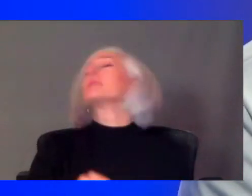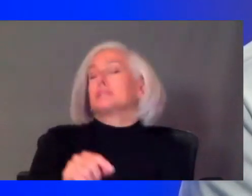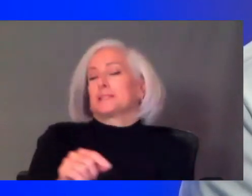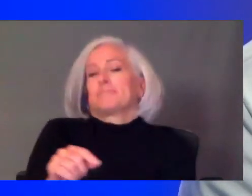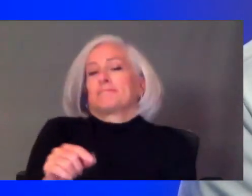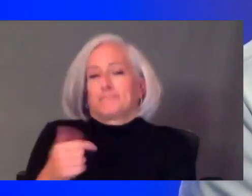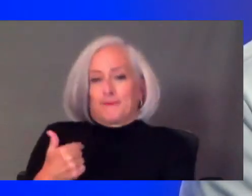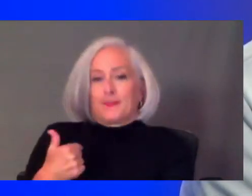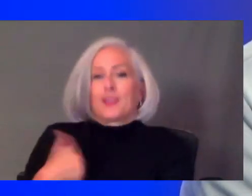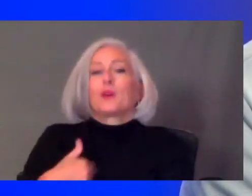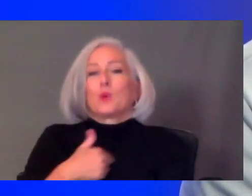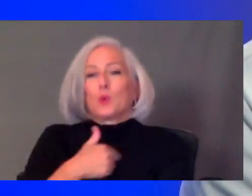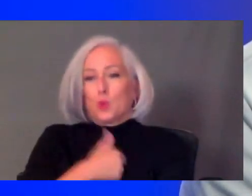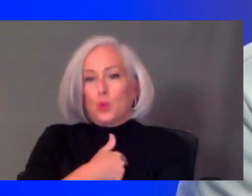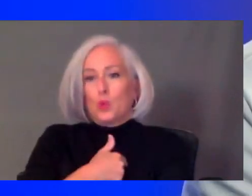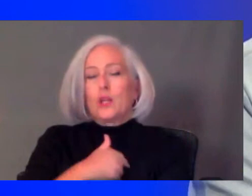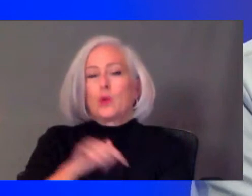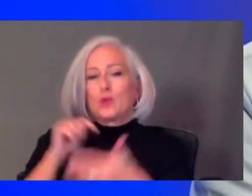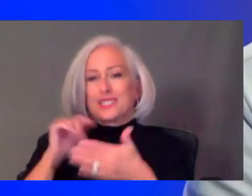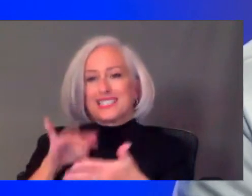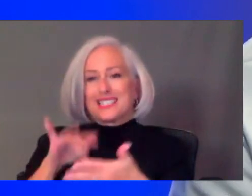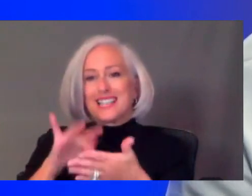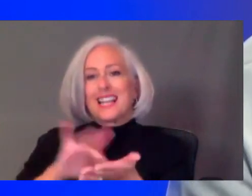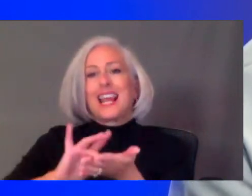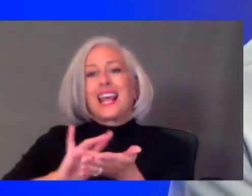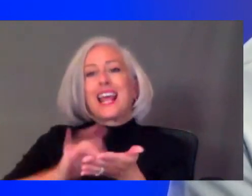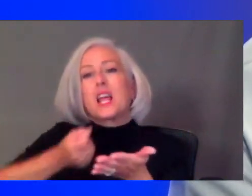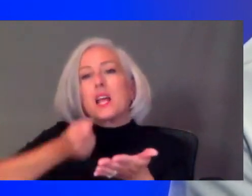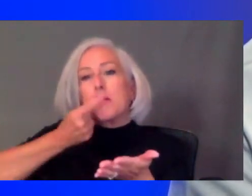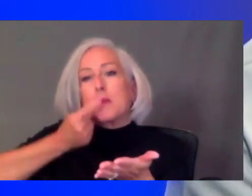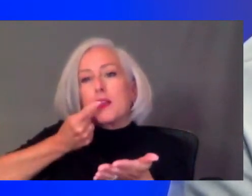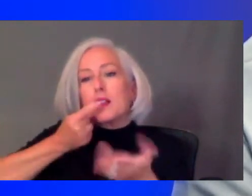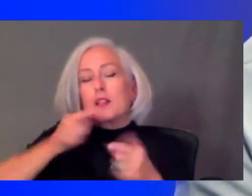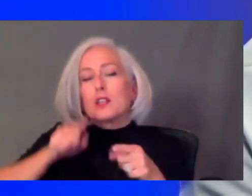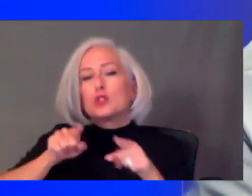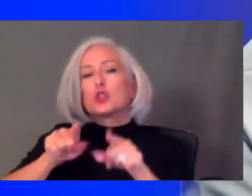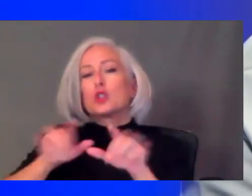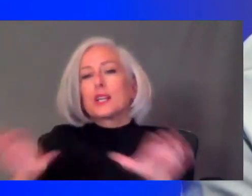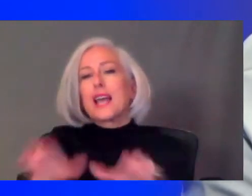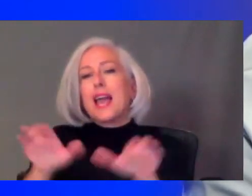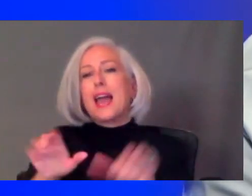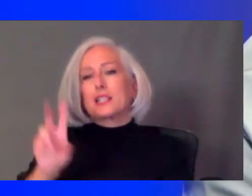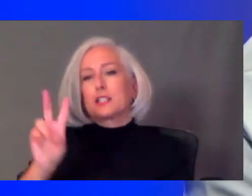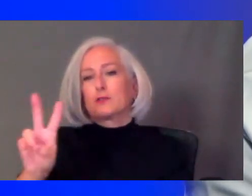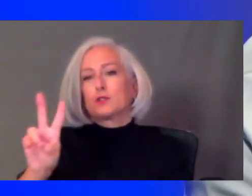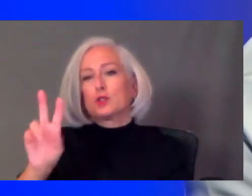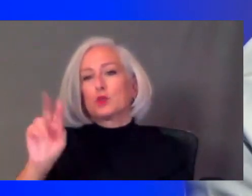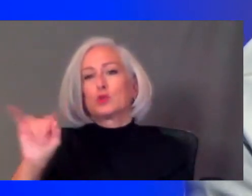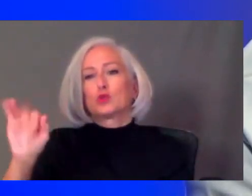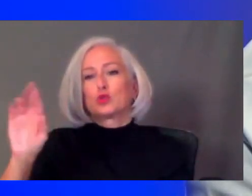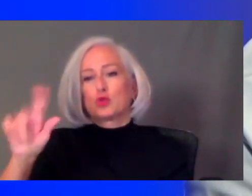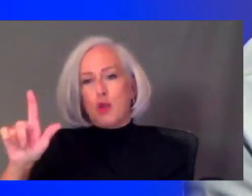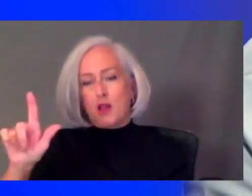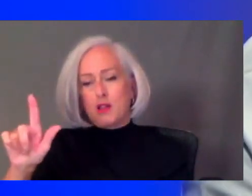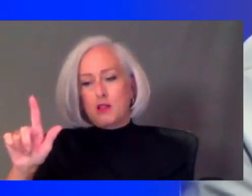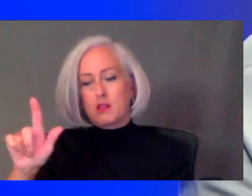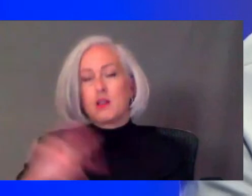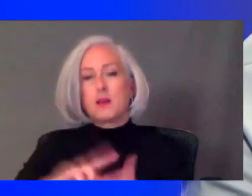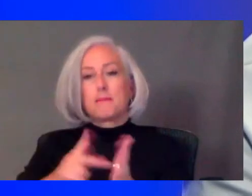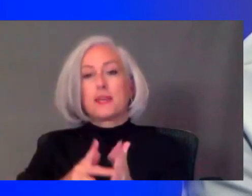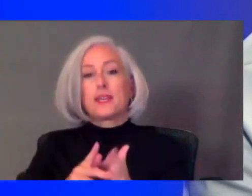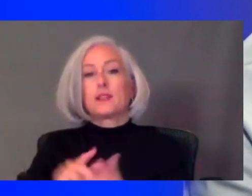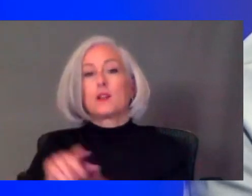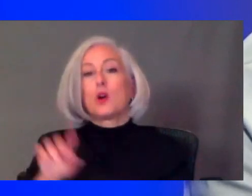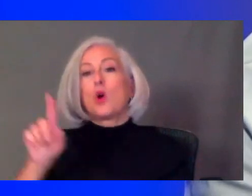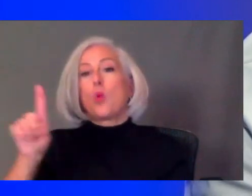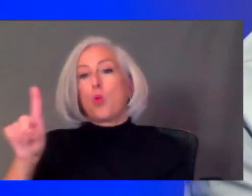currently what's moving on in ACTIV-2 is a new set of monoclonal antibodies that can be given as a sub-Q